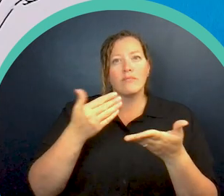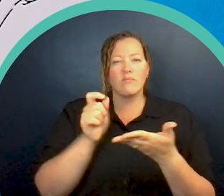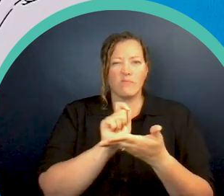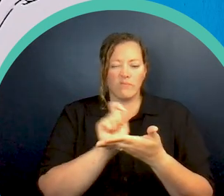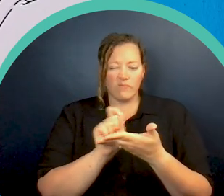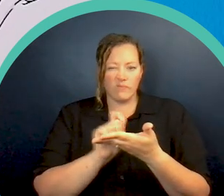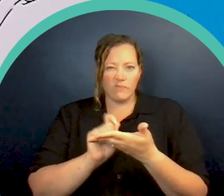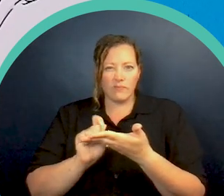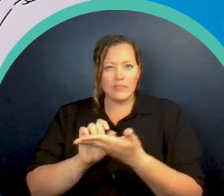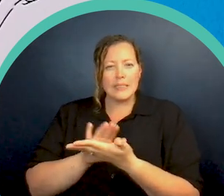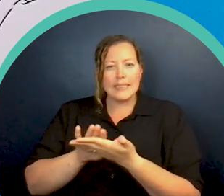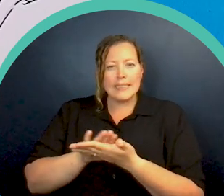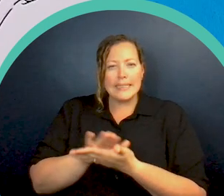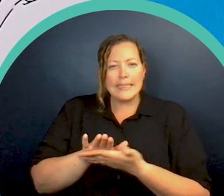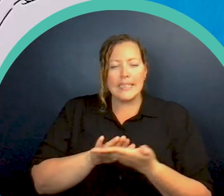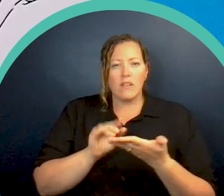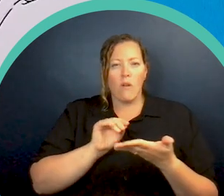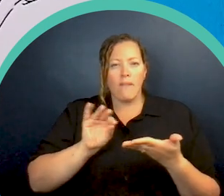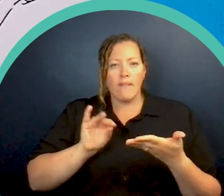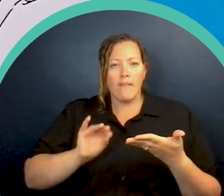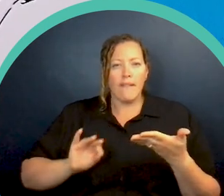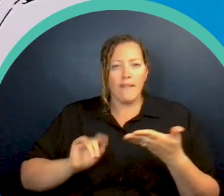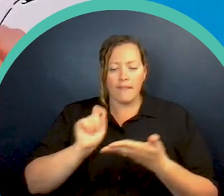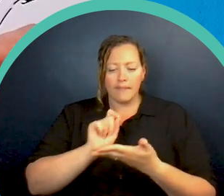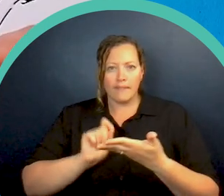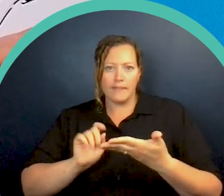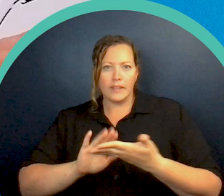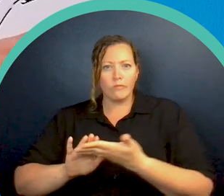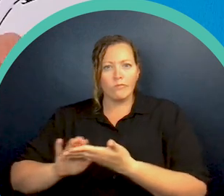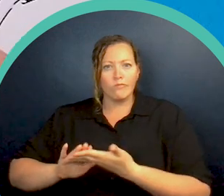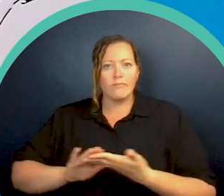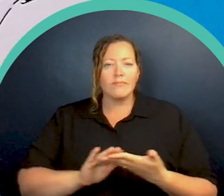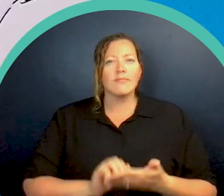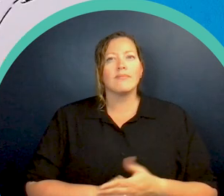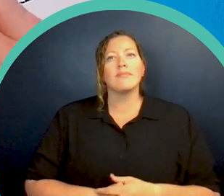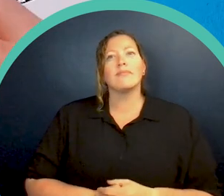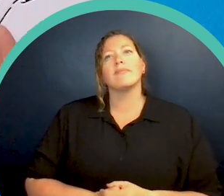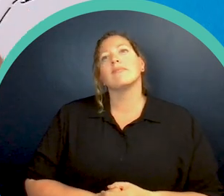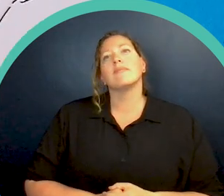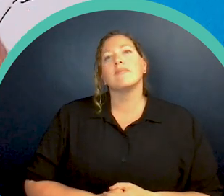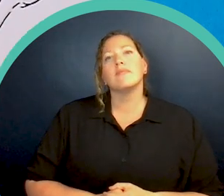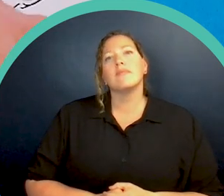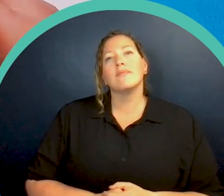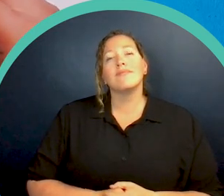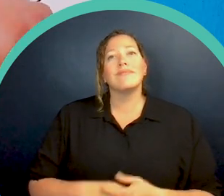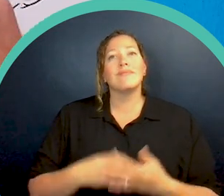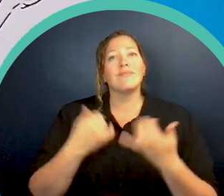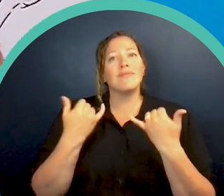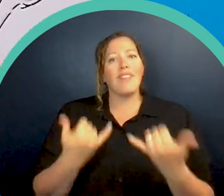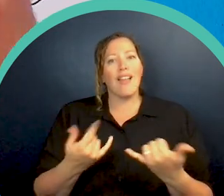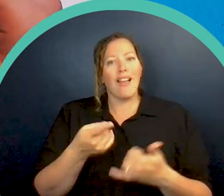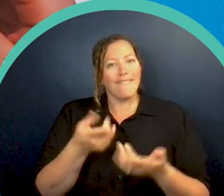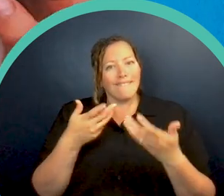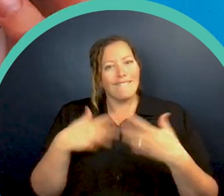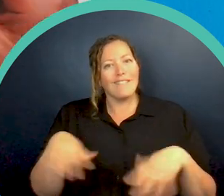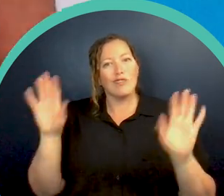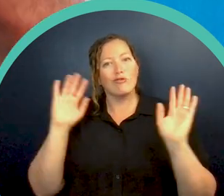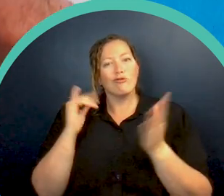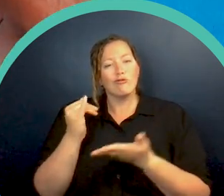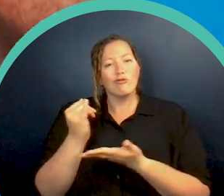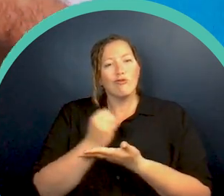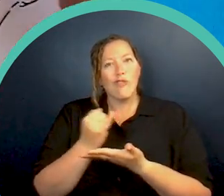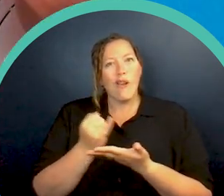just rub out these lines, And there you have